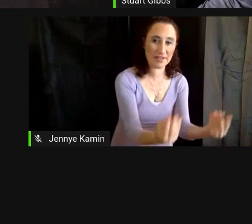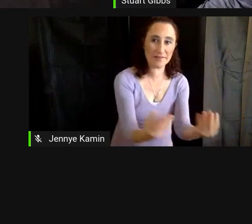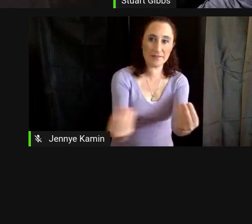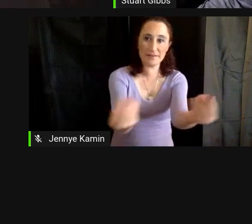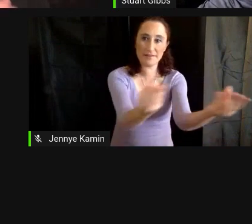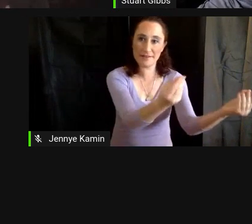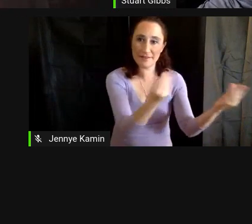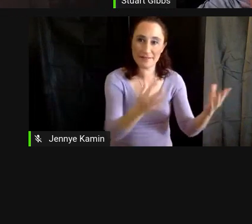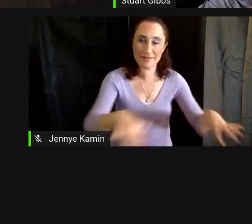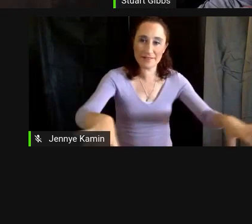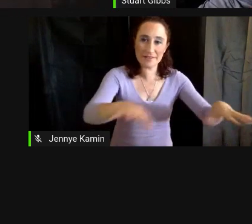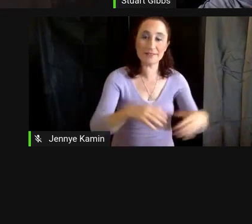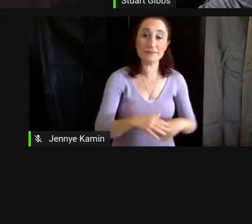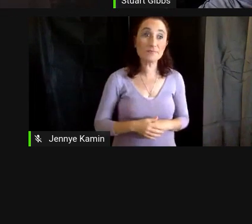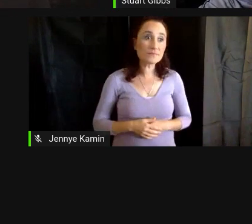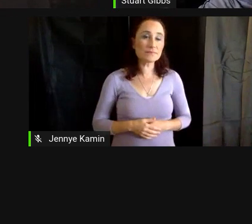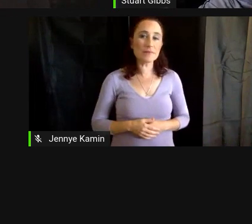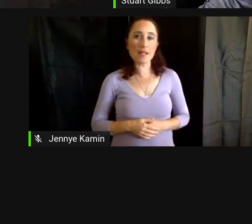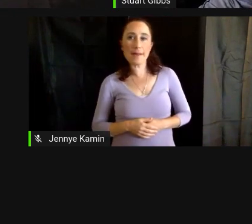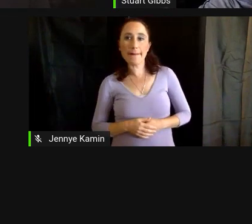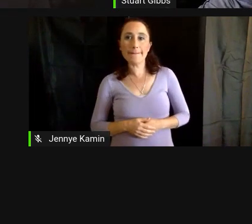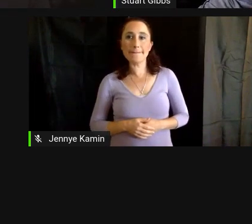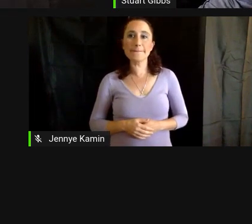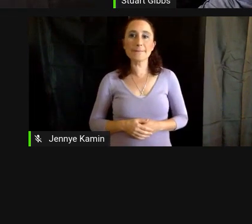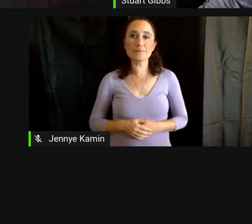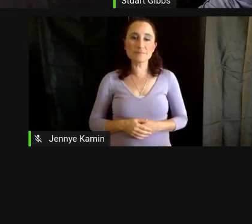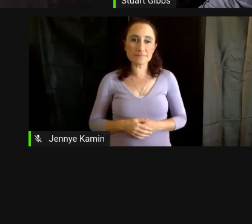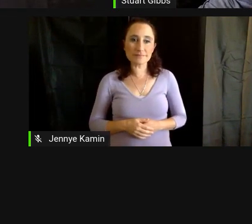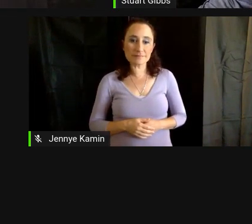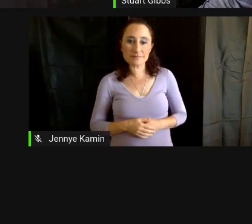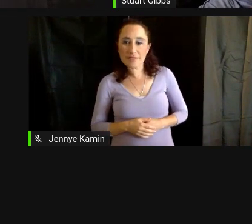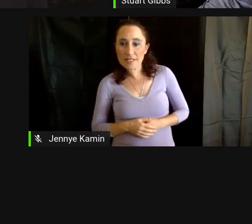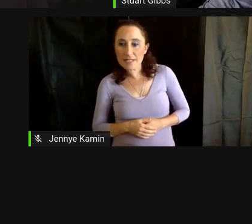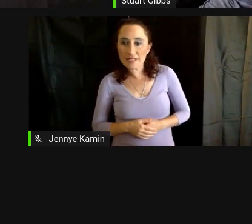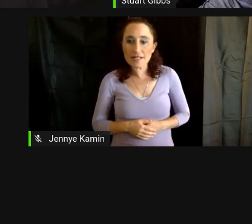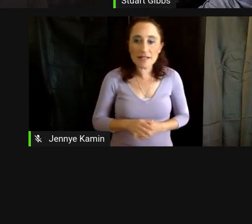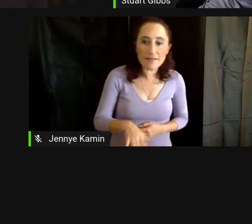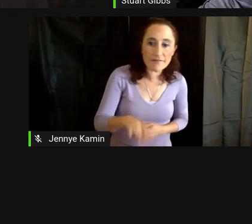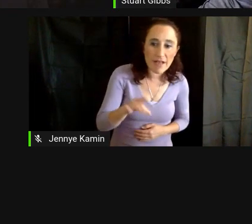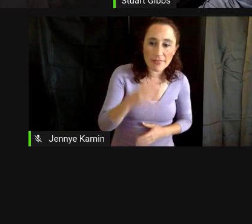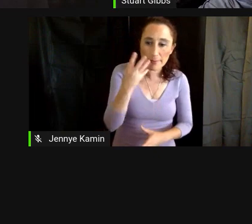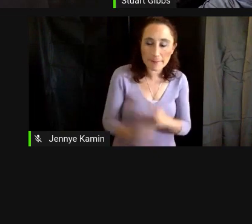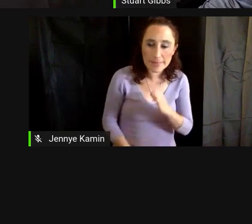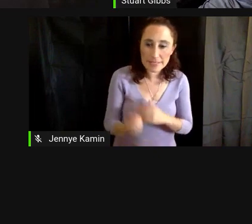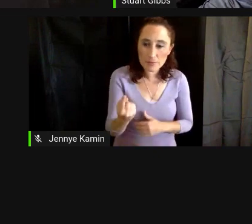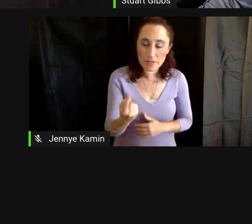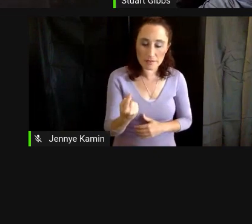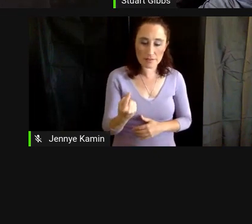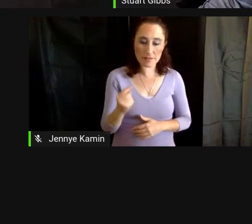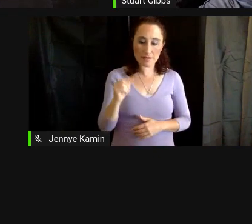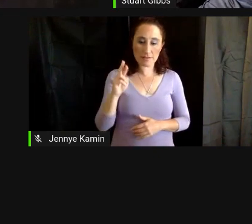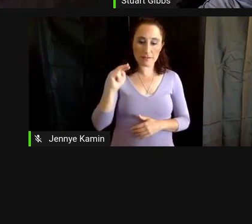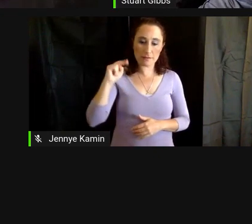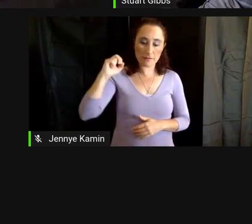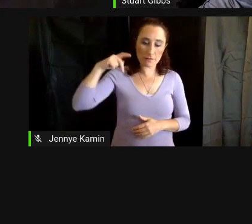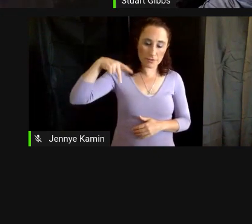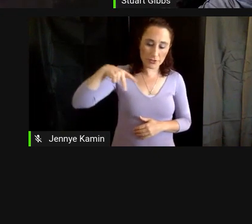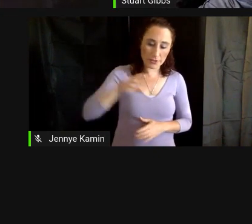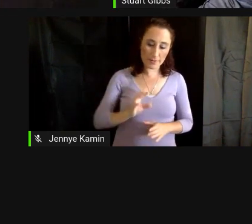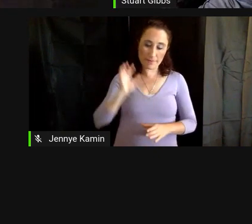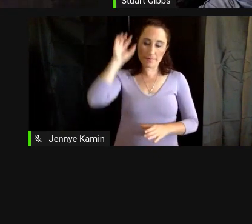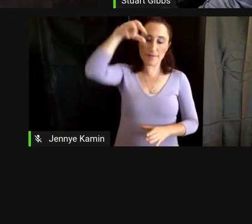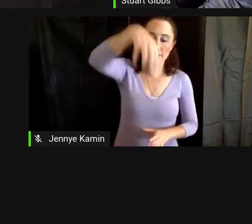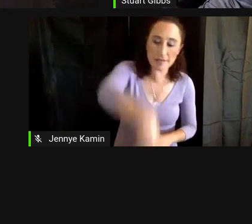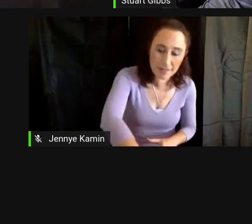obviously clearly missing. And so they go to that spot where it was missing. They place the turnip back into the